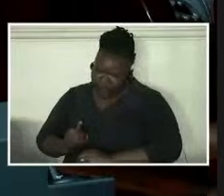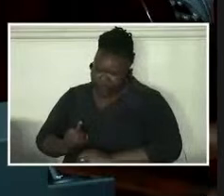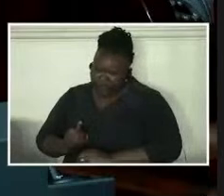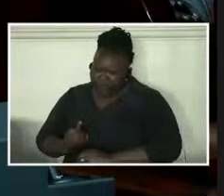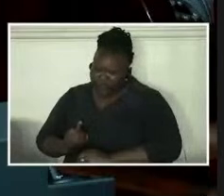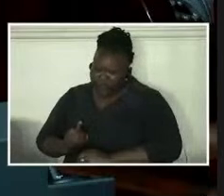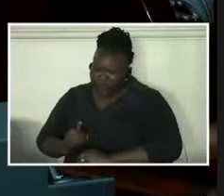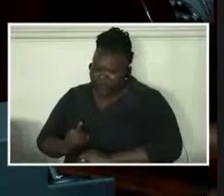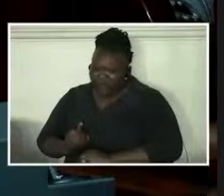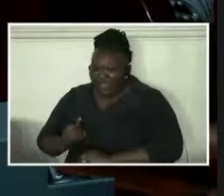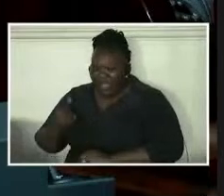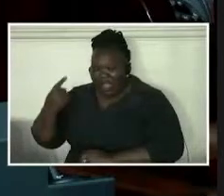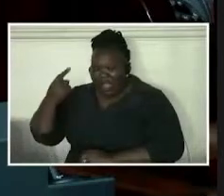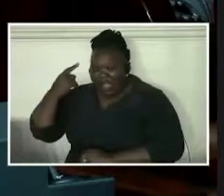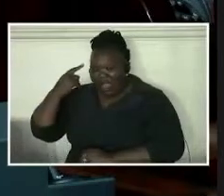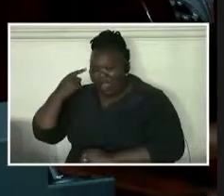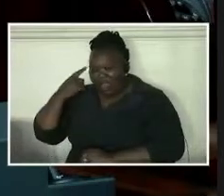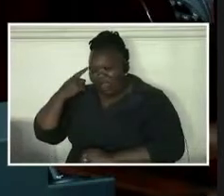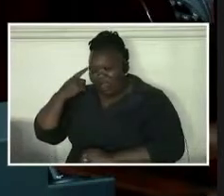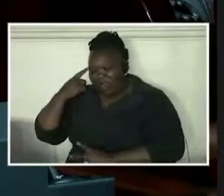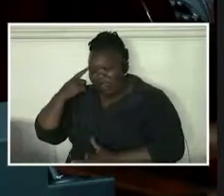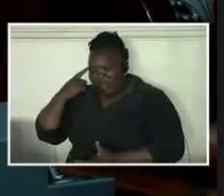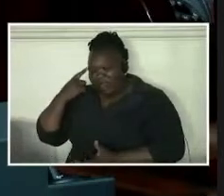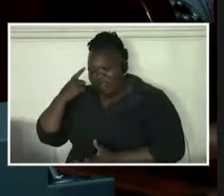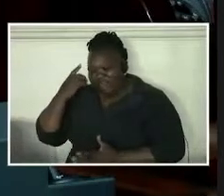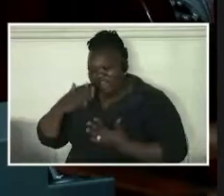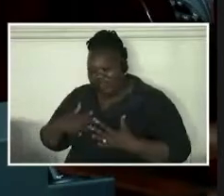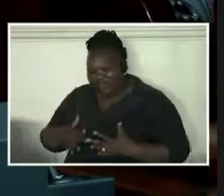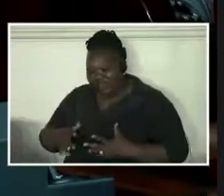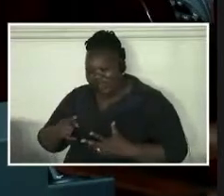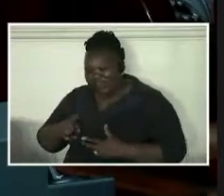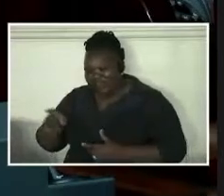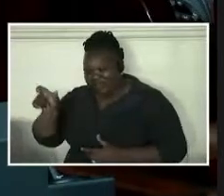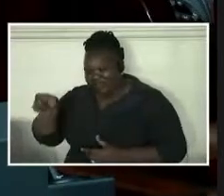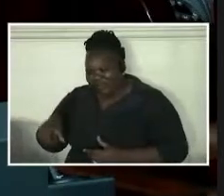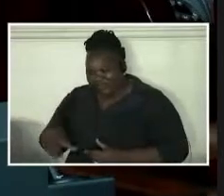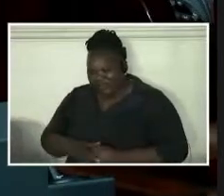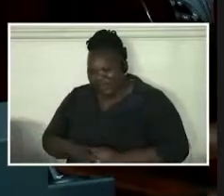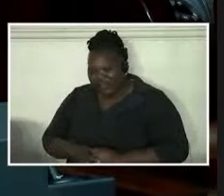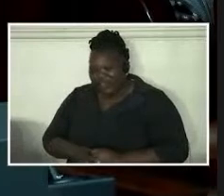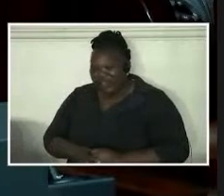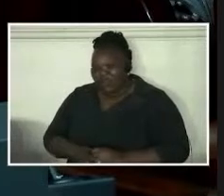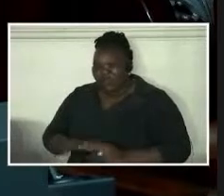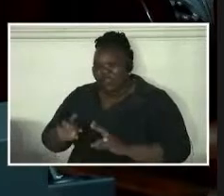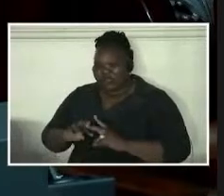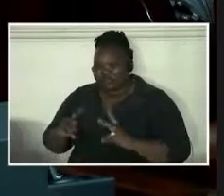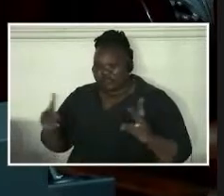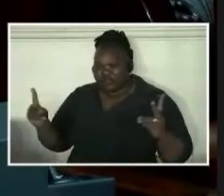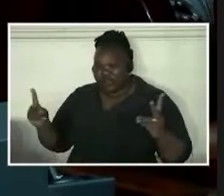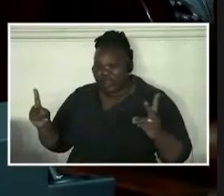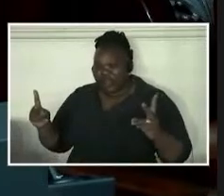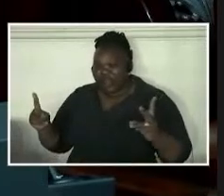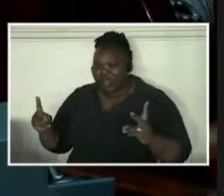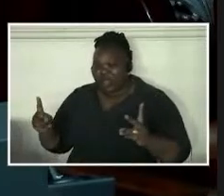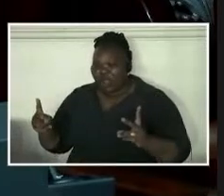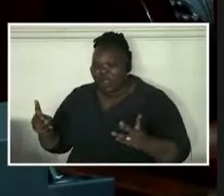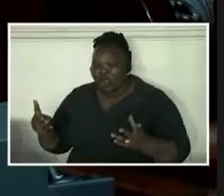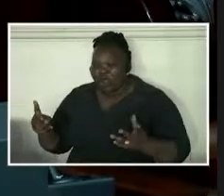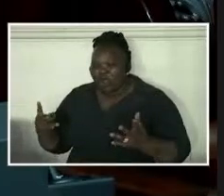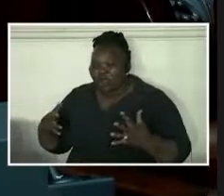mental and alertness of that individual we cannot differentiate between incompetency and